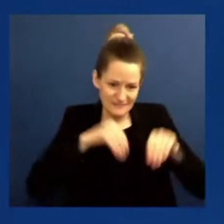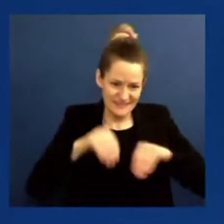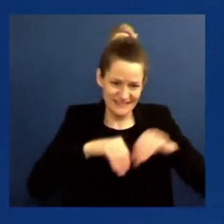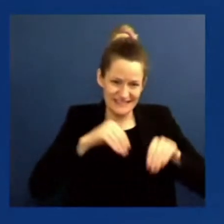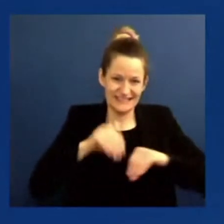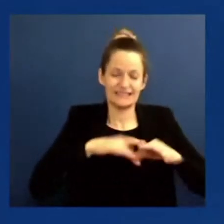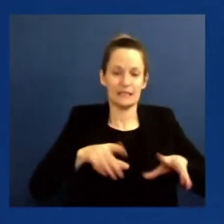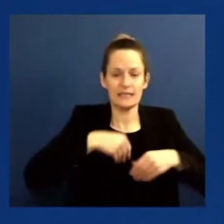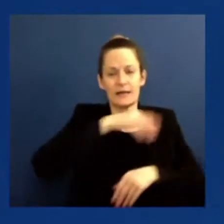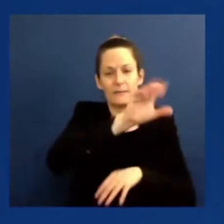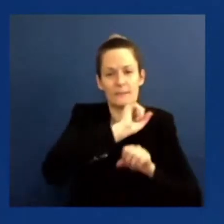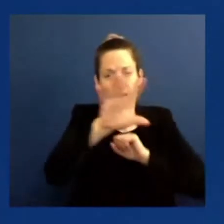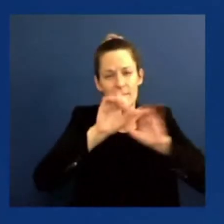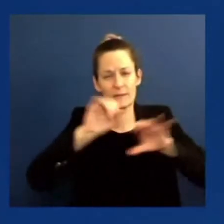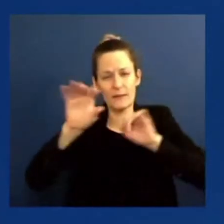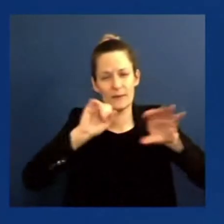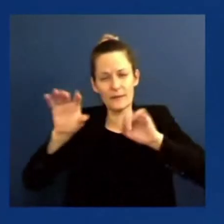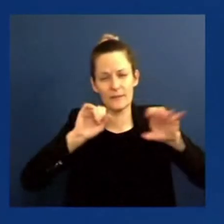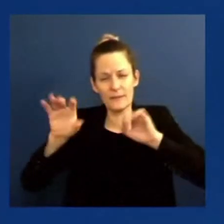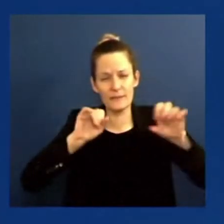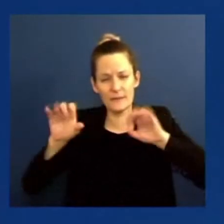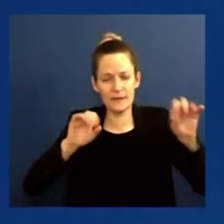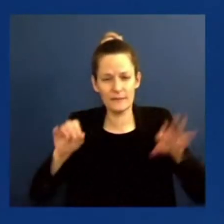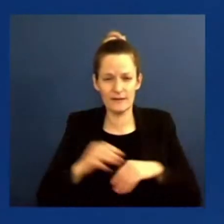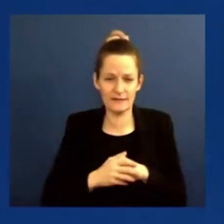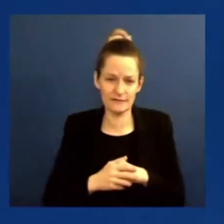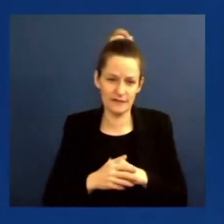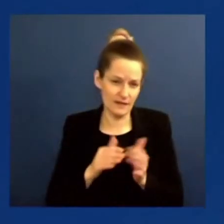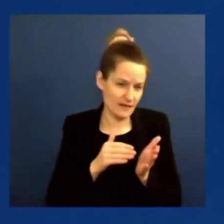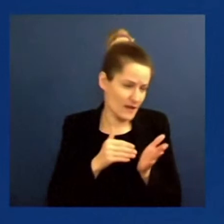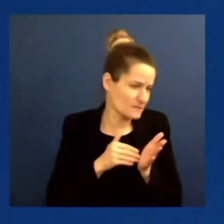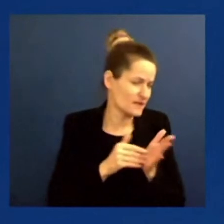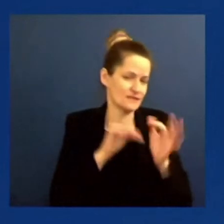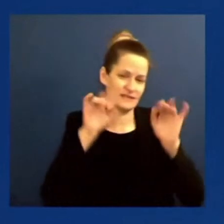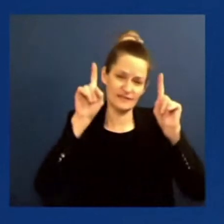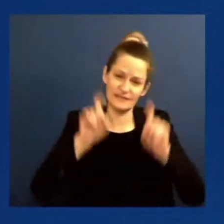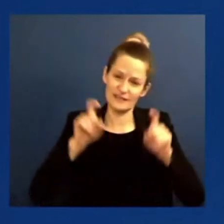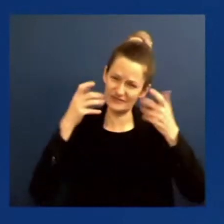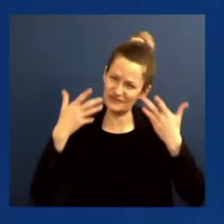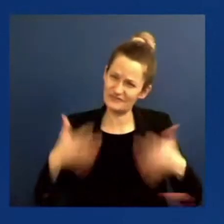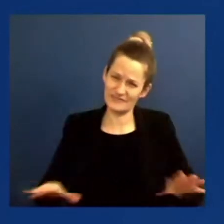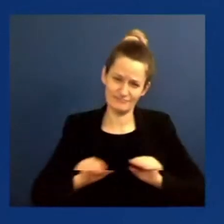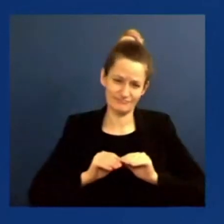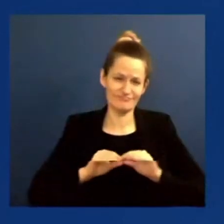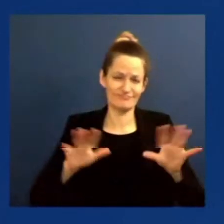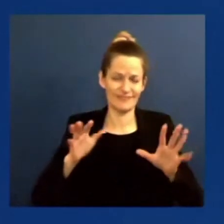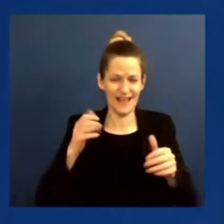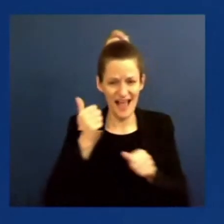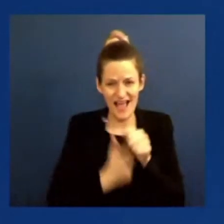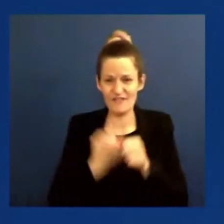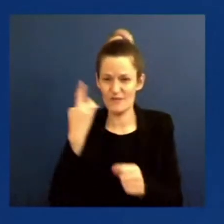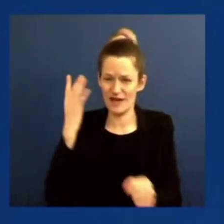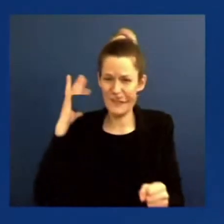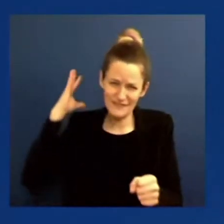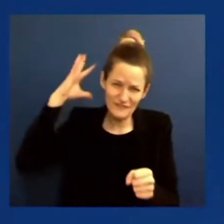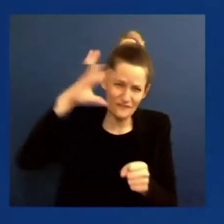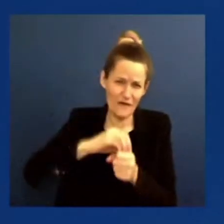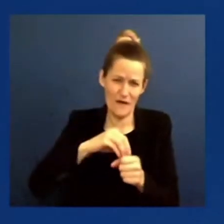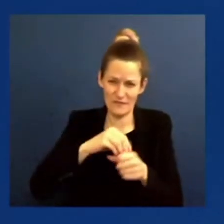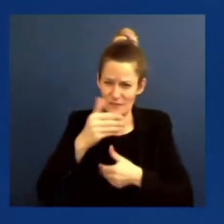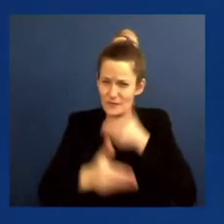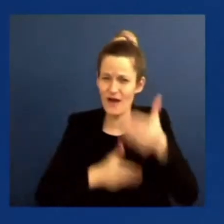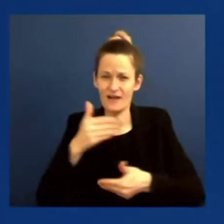of millions of tests have arrived so far. It's an all-hands-on-deck effort. And as we get a clearer picture of